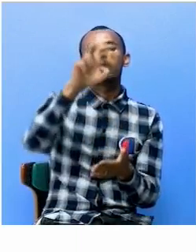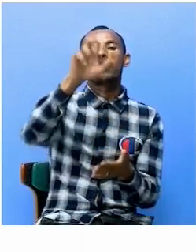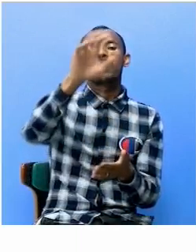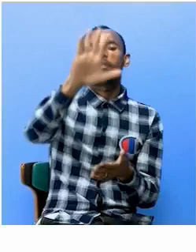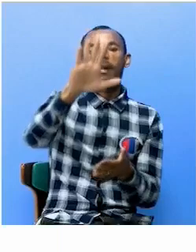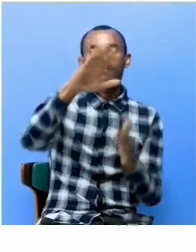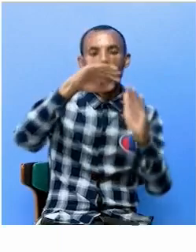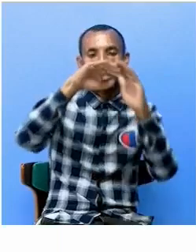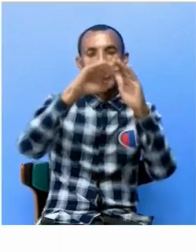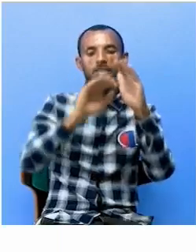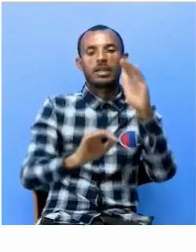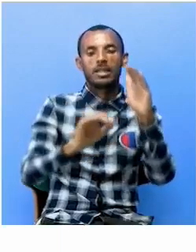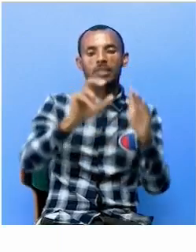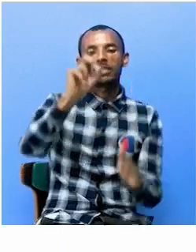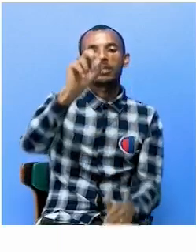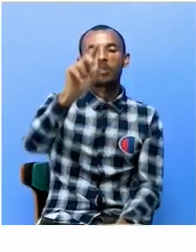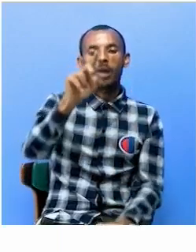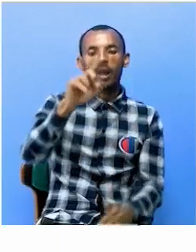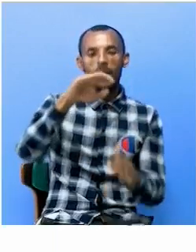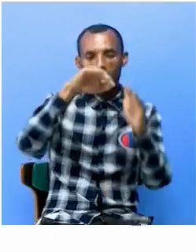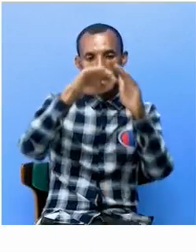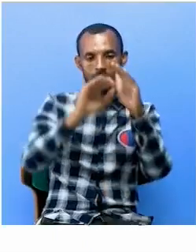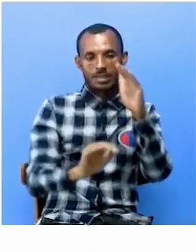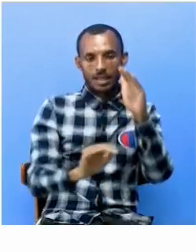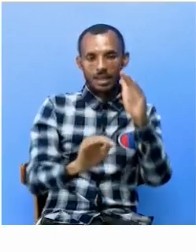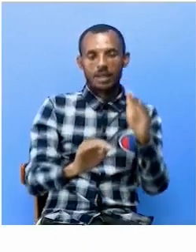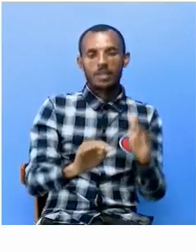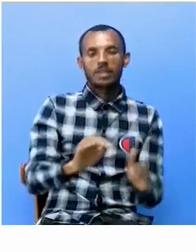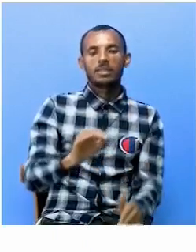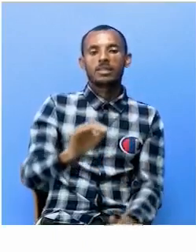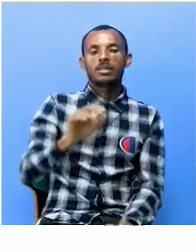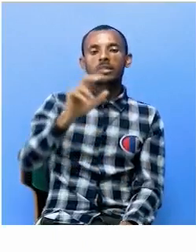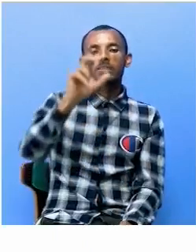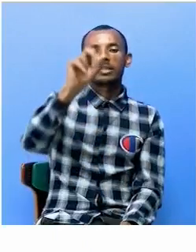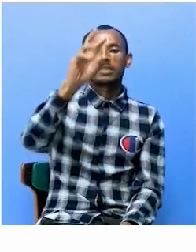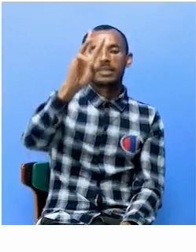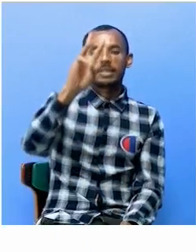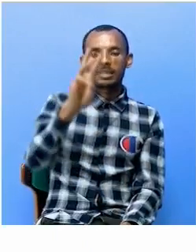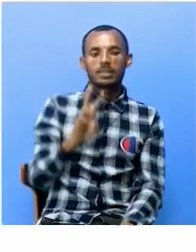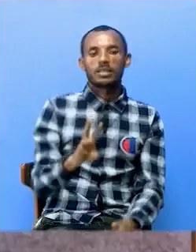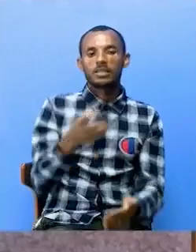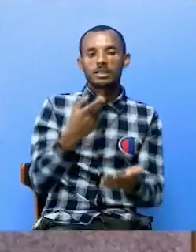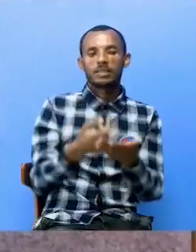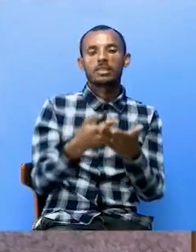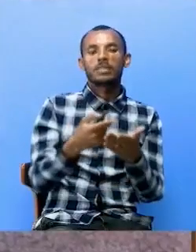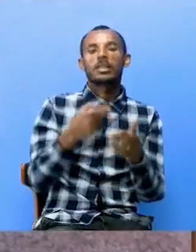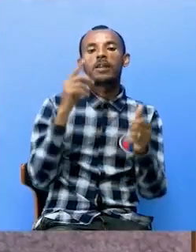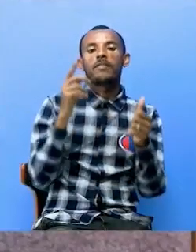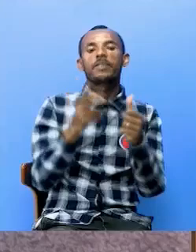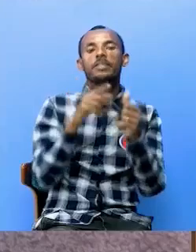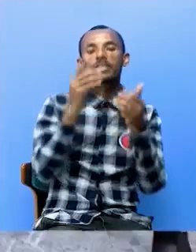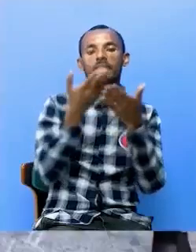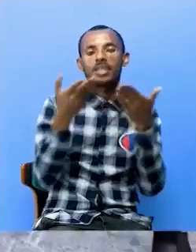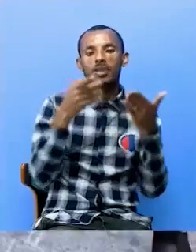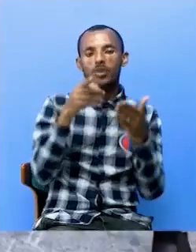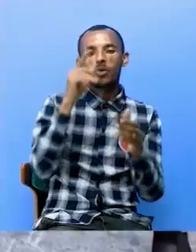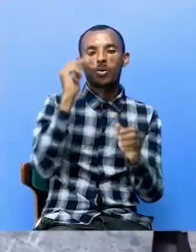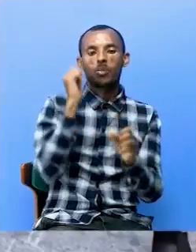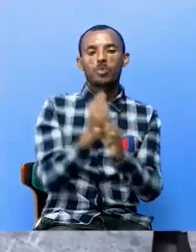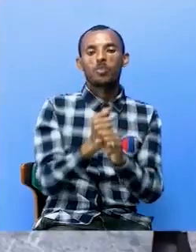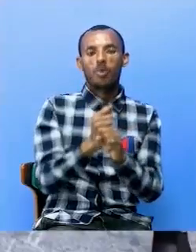25 is less than 31, 31 is less than 36. This is the first thing that you need to do